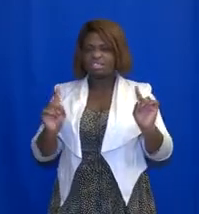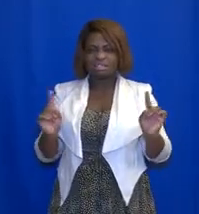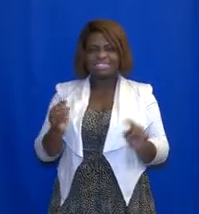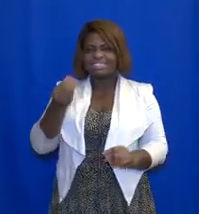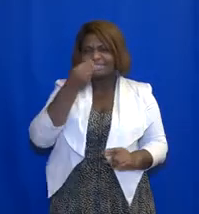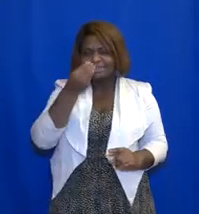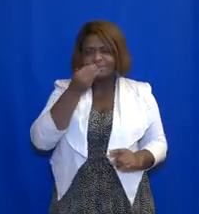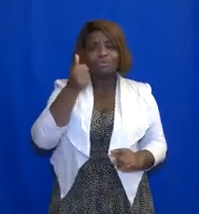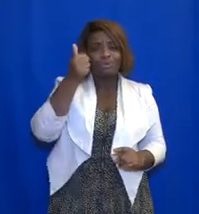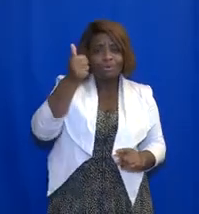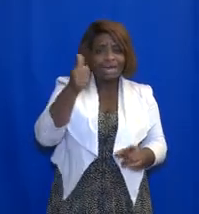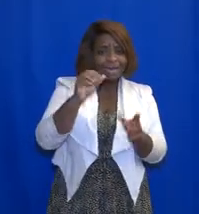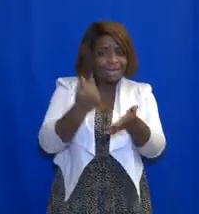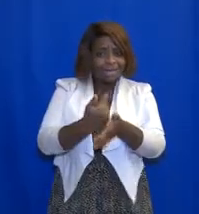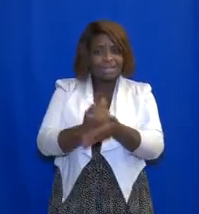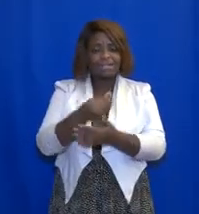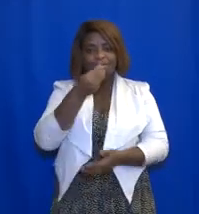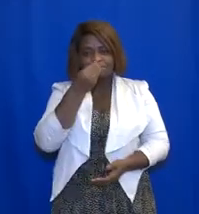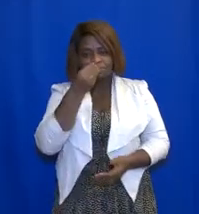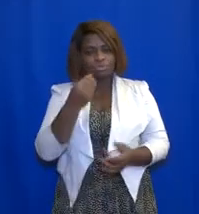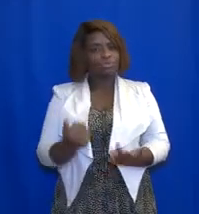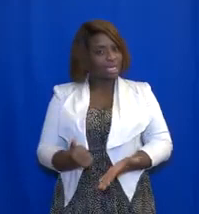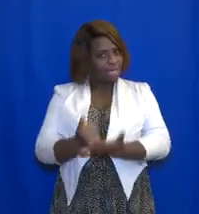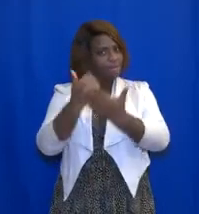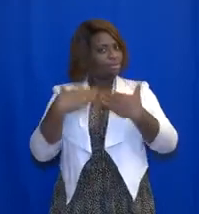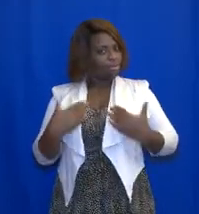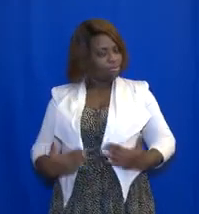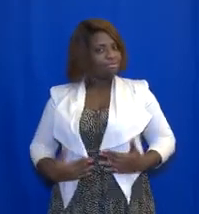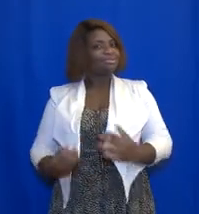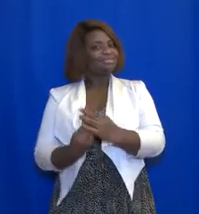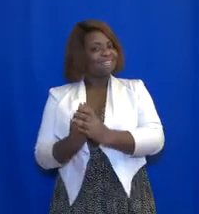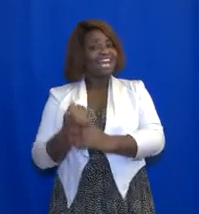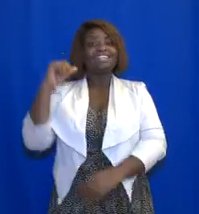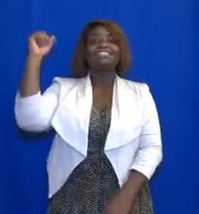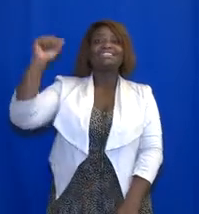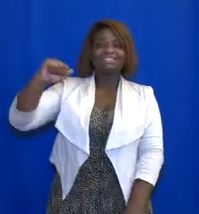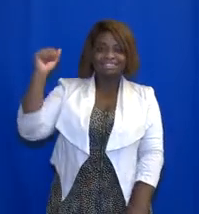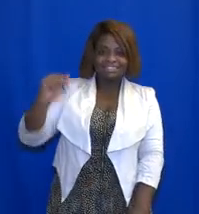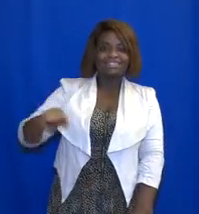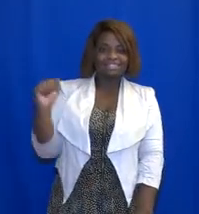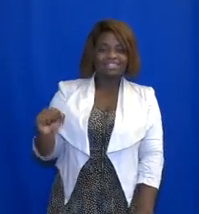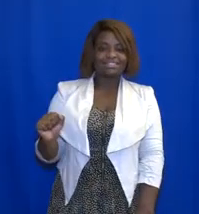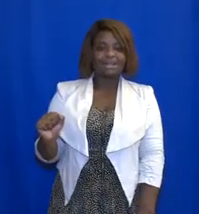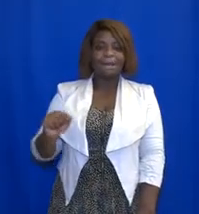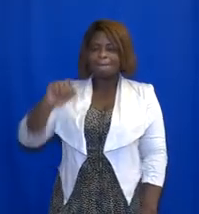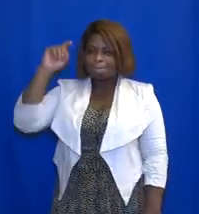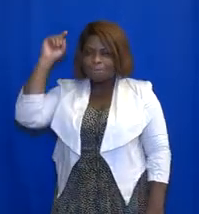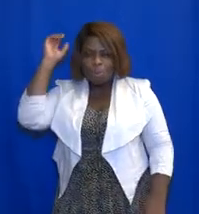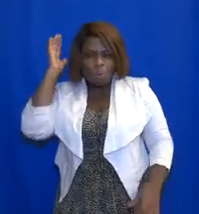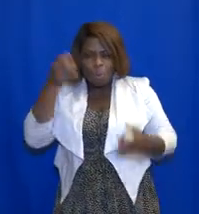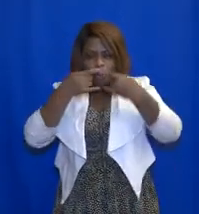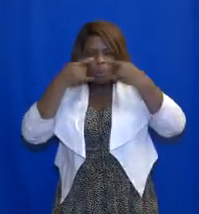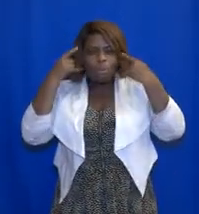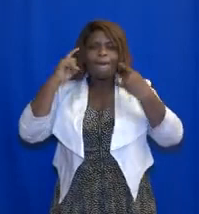local foods that boost our immune systems. And yes, wear masks at all